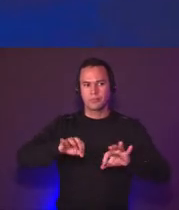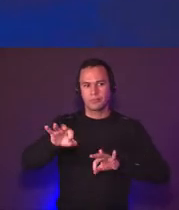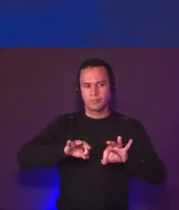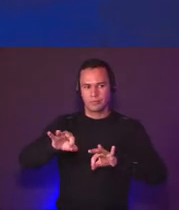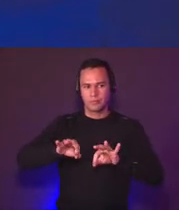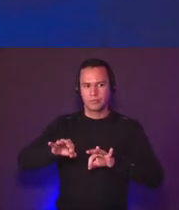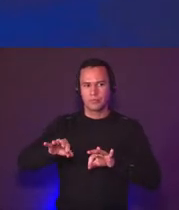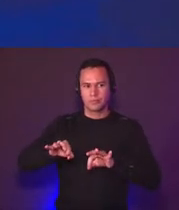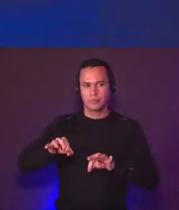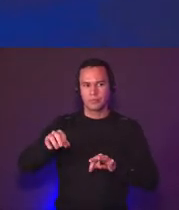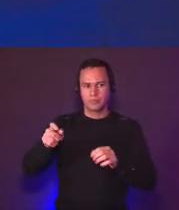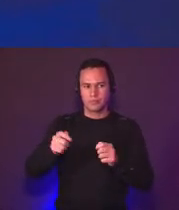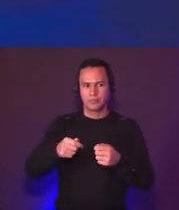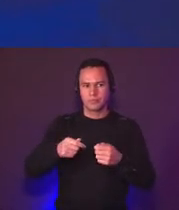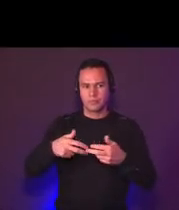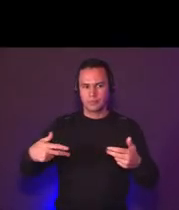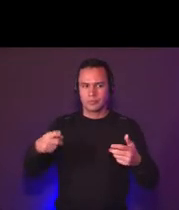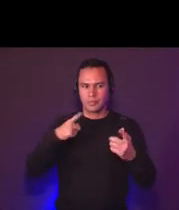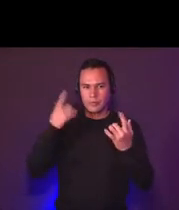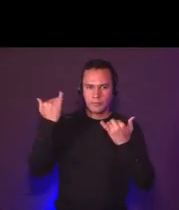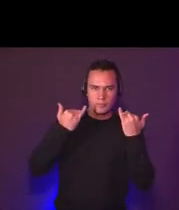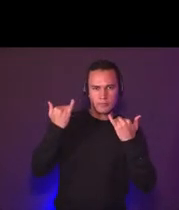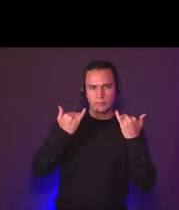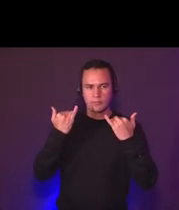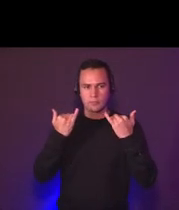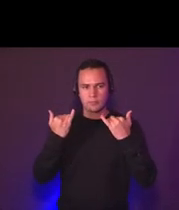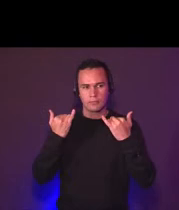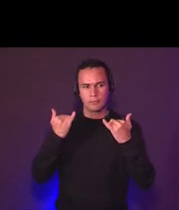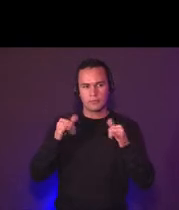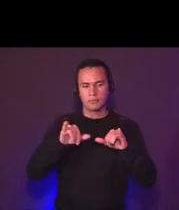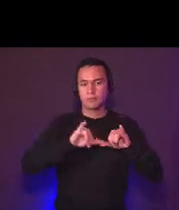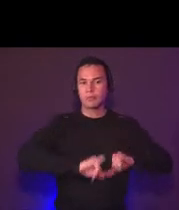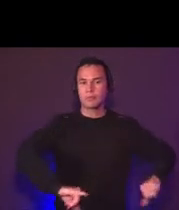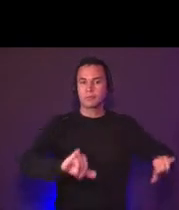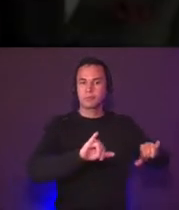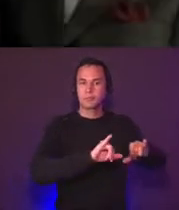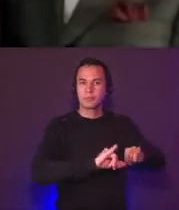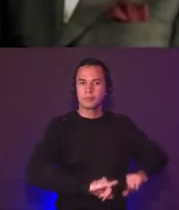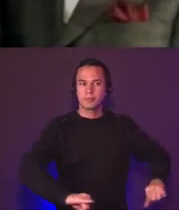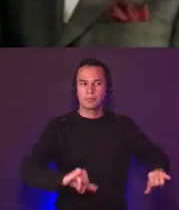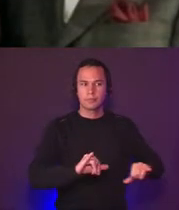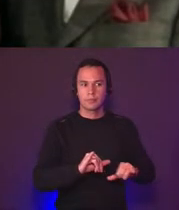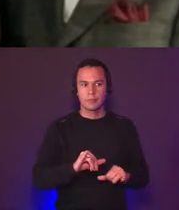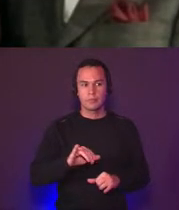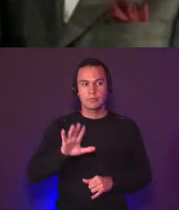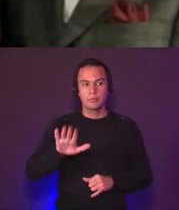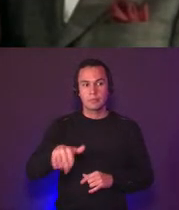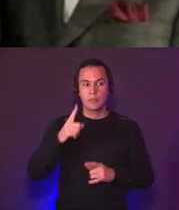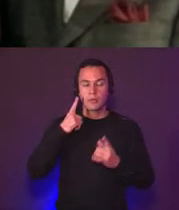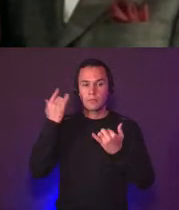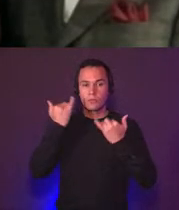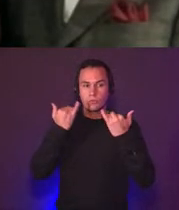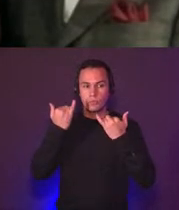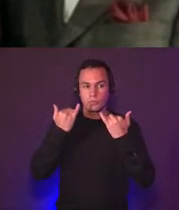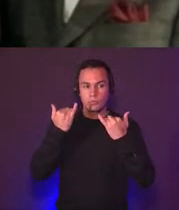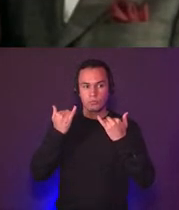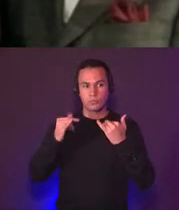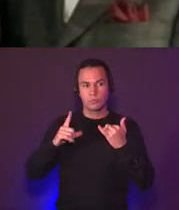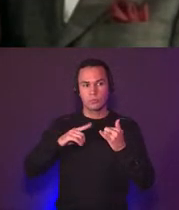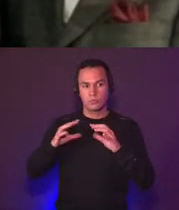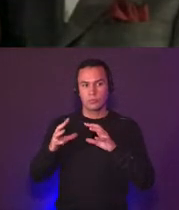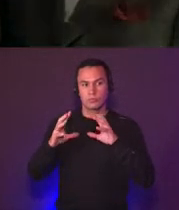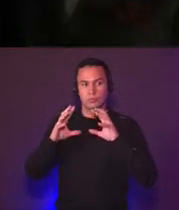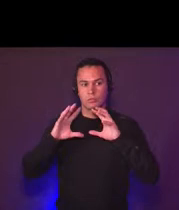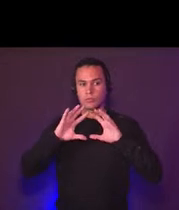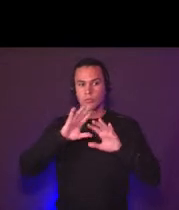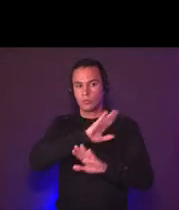as well as one who gathers and delivers facts. In addition to knowing how to get information into print or on the